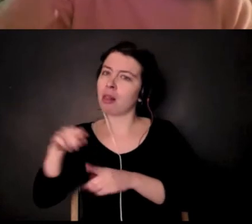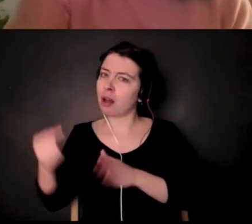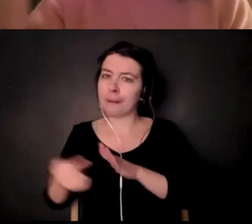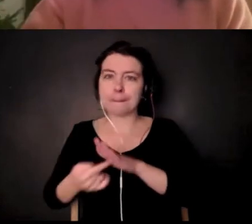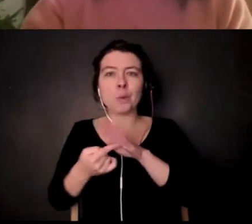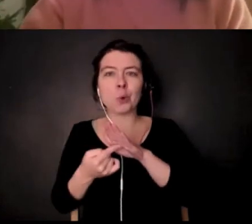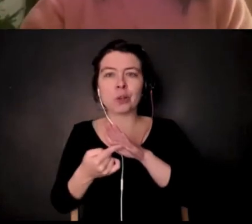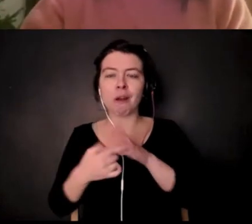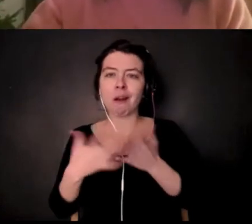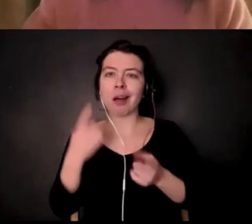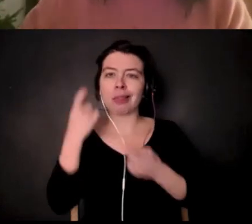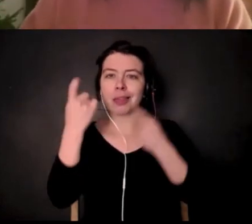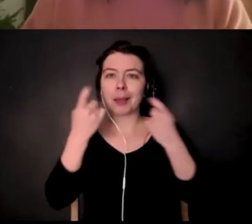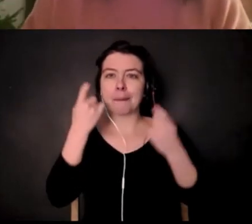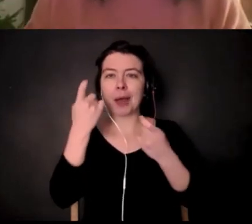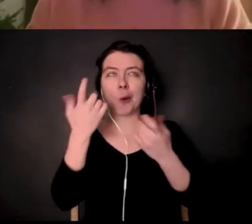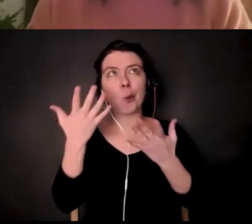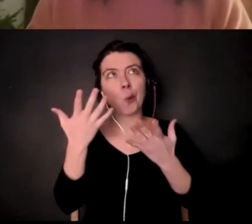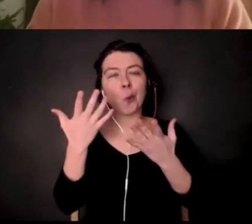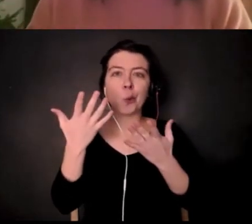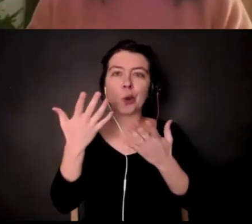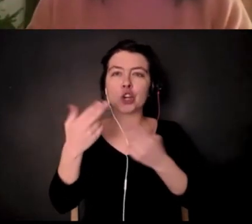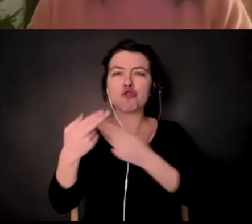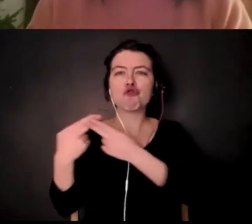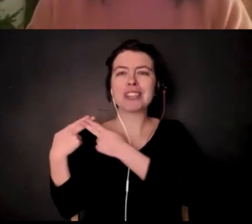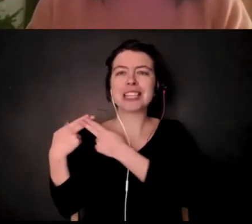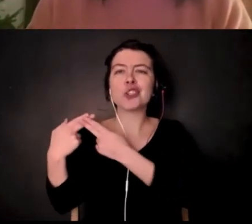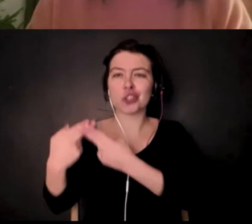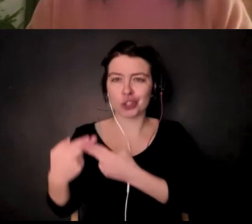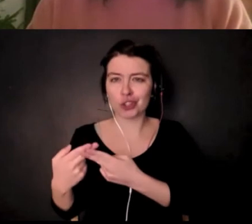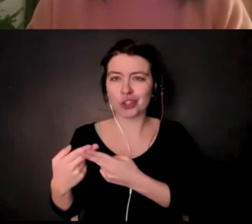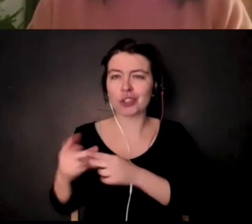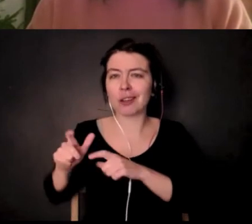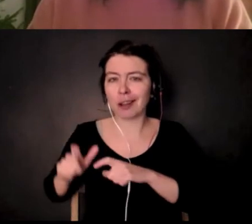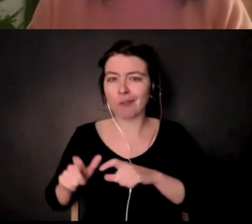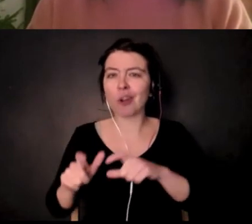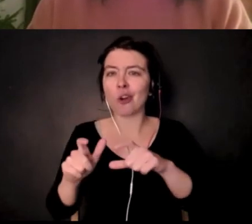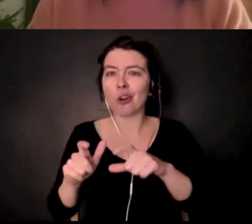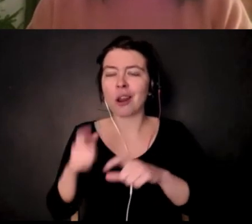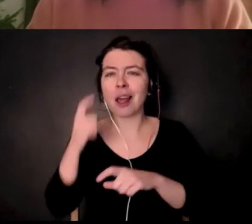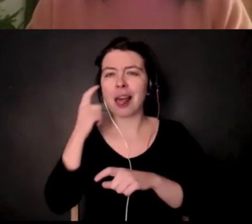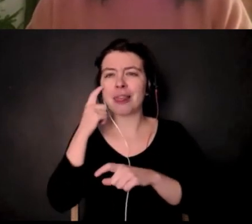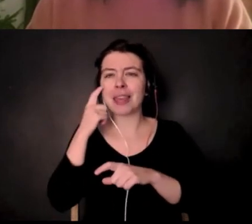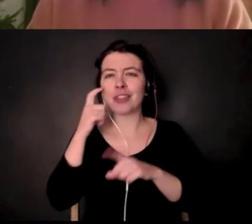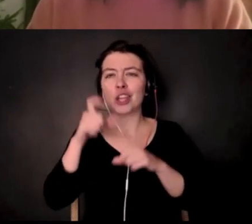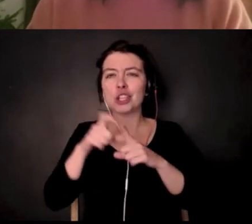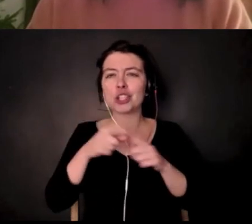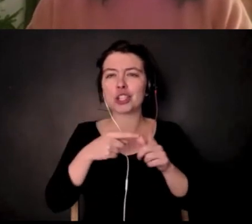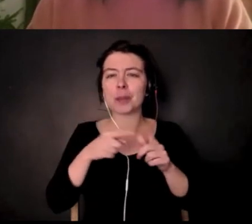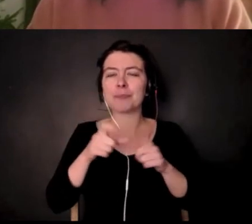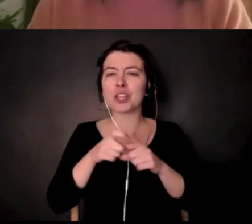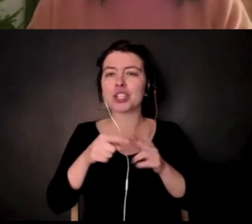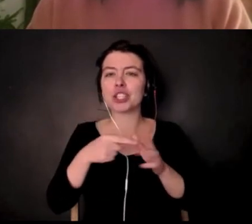forward, and the way that within the diaspora things look different as well, or feel different.